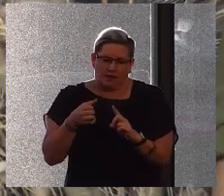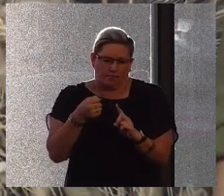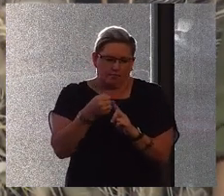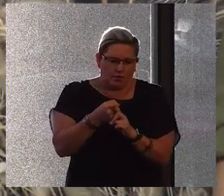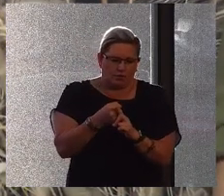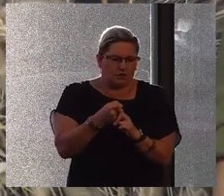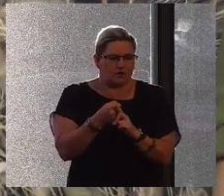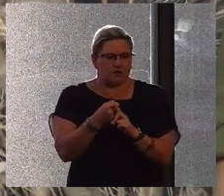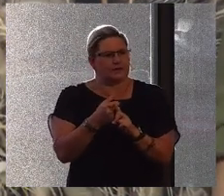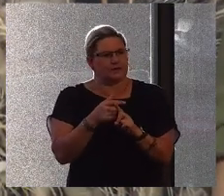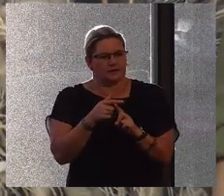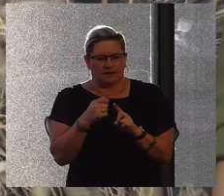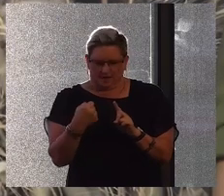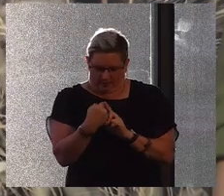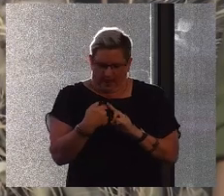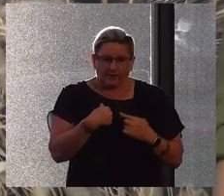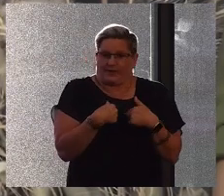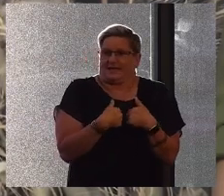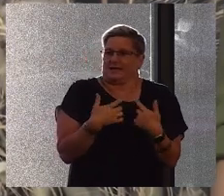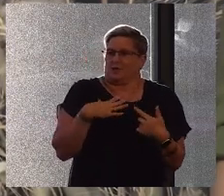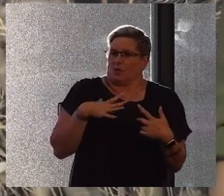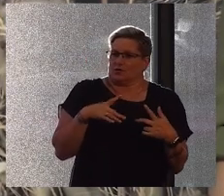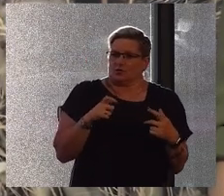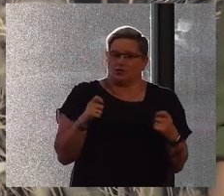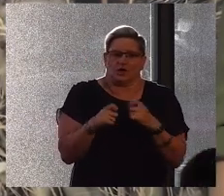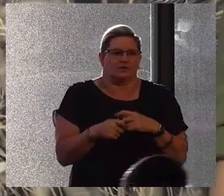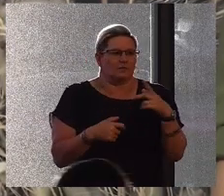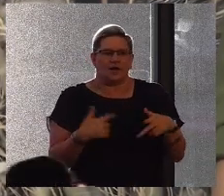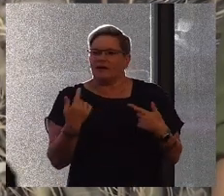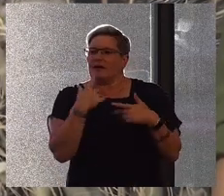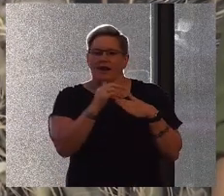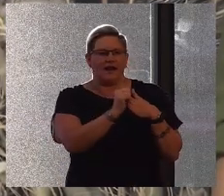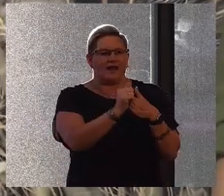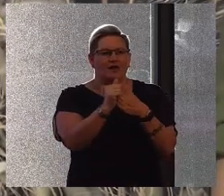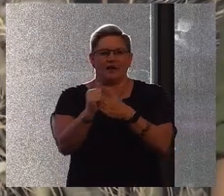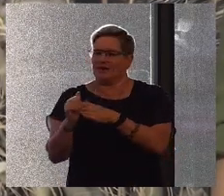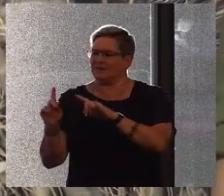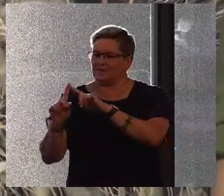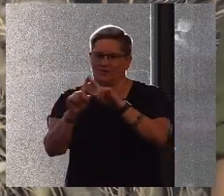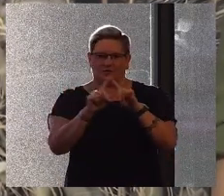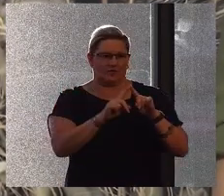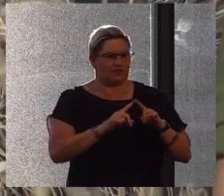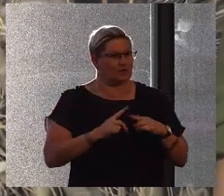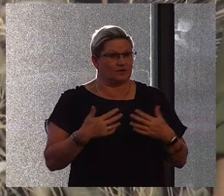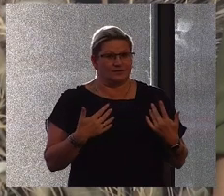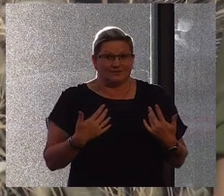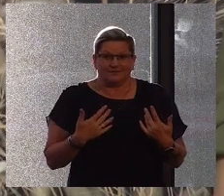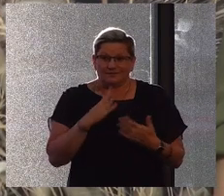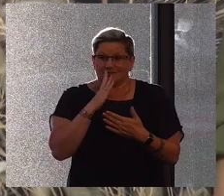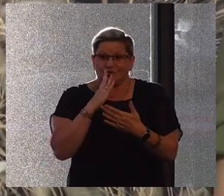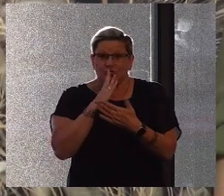for my employment. But leaders come in all shapes and sizes, as Rachel said, and closer to